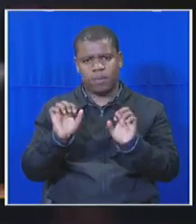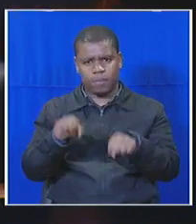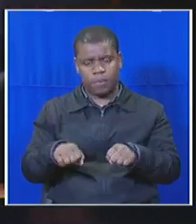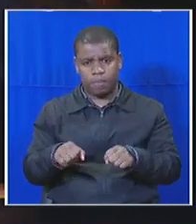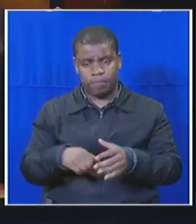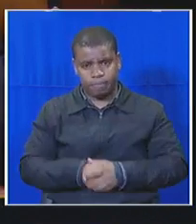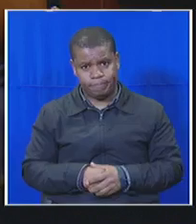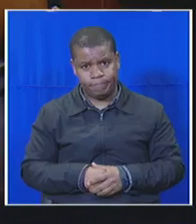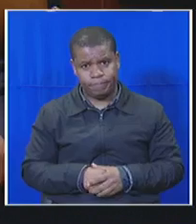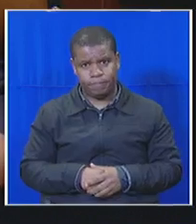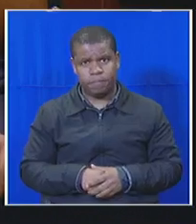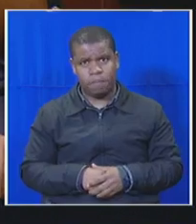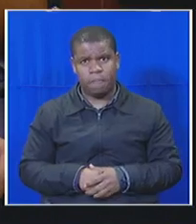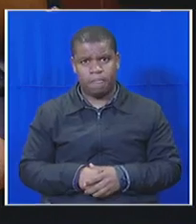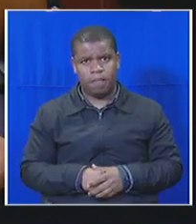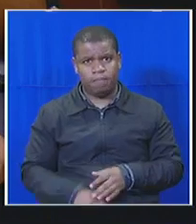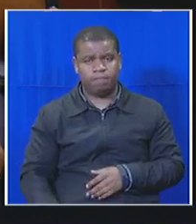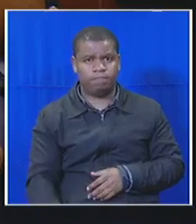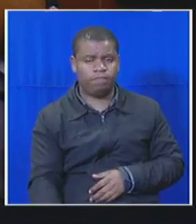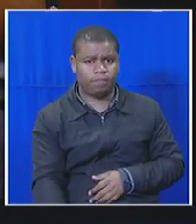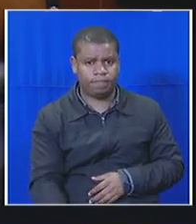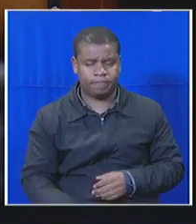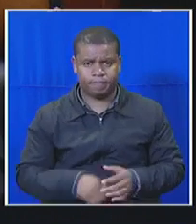Yes, honorable member.